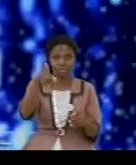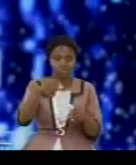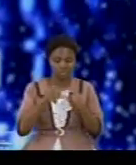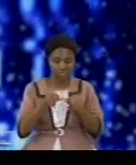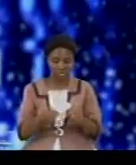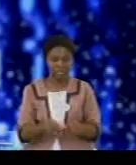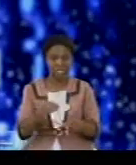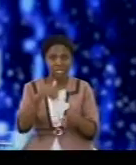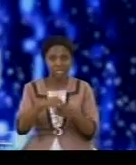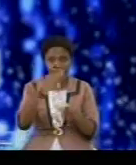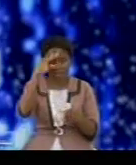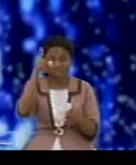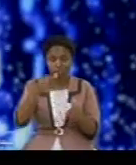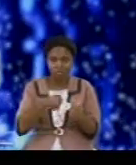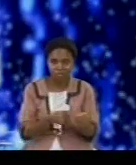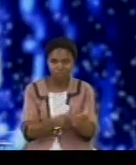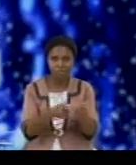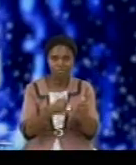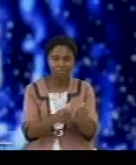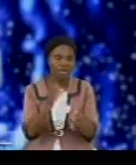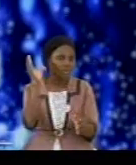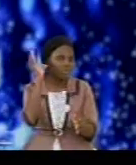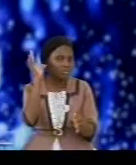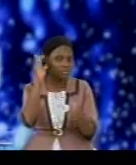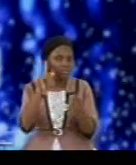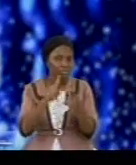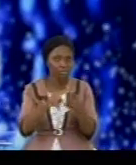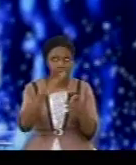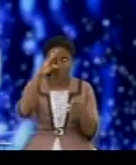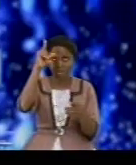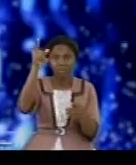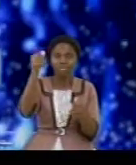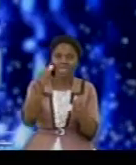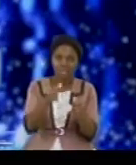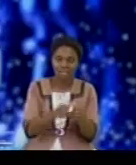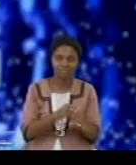remain following him, listening to him every time, and